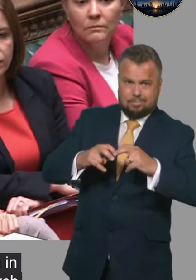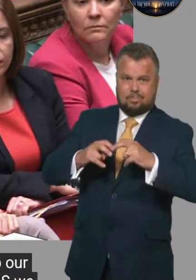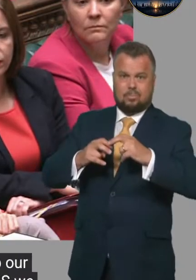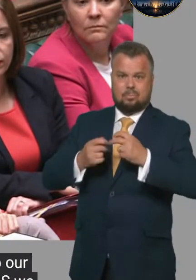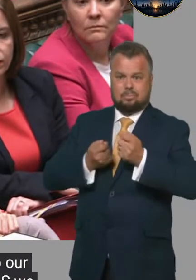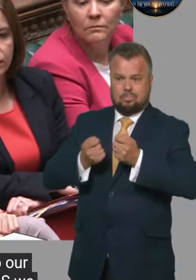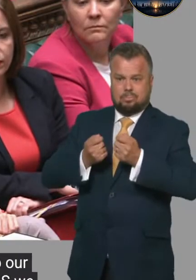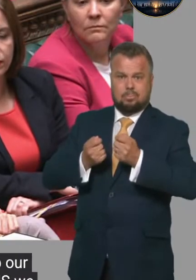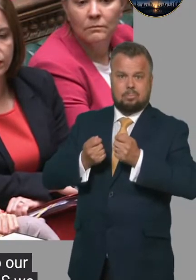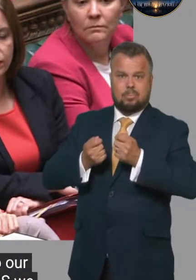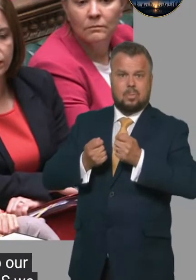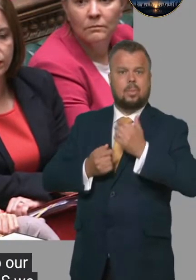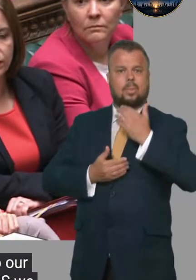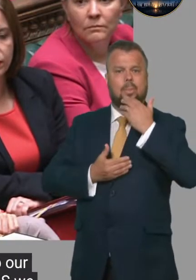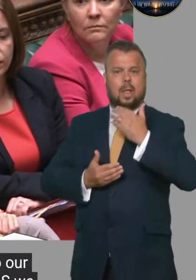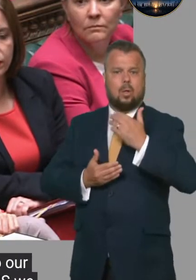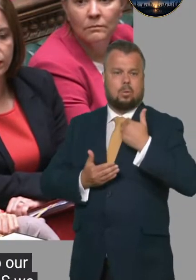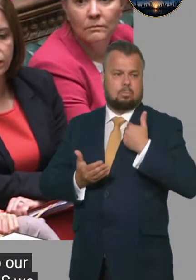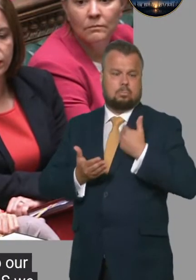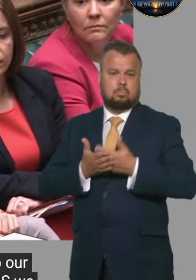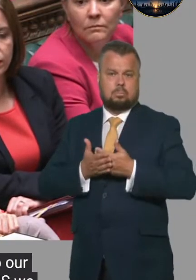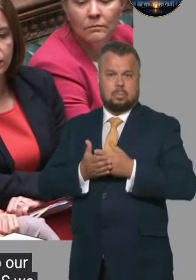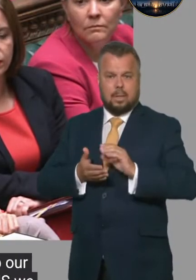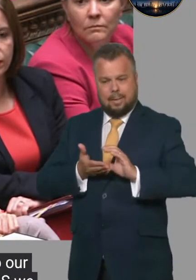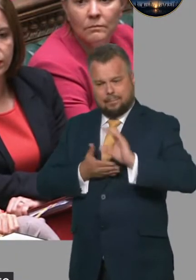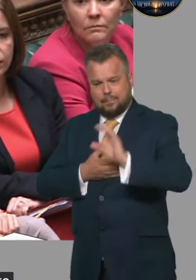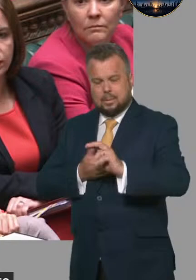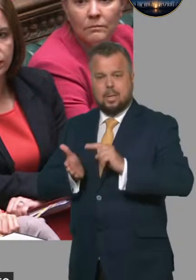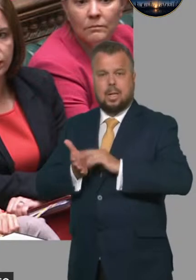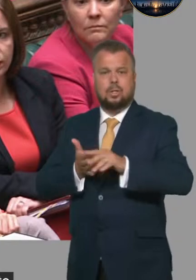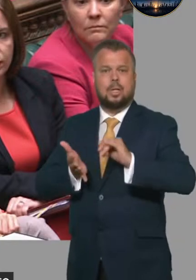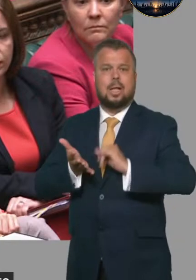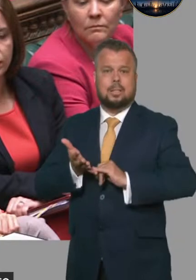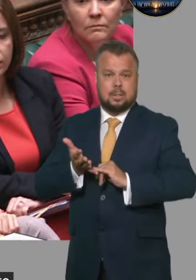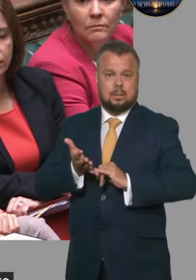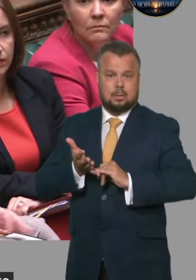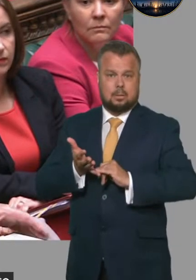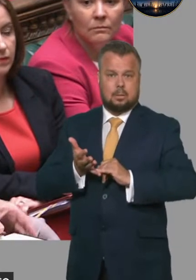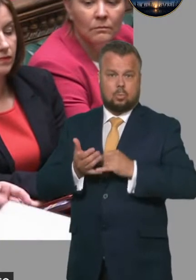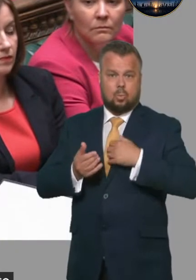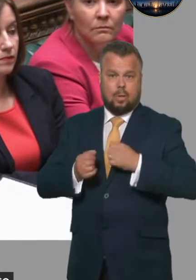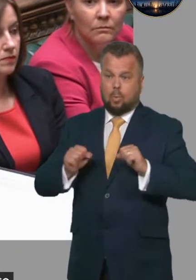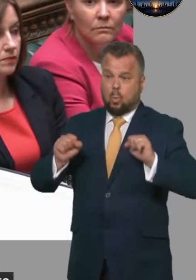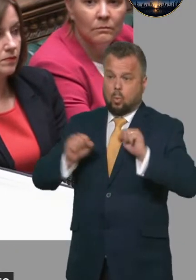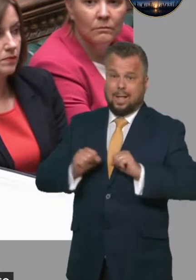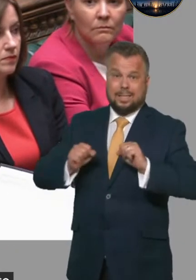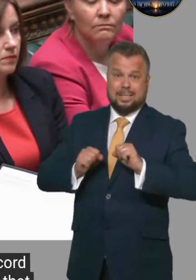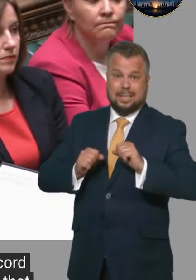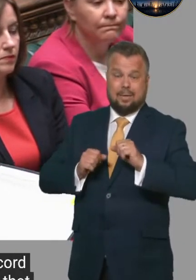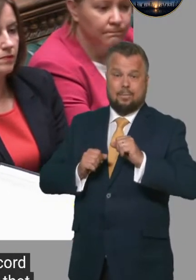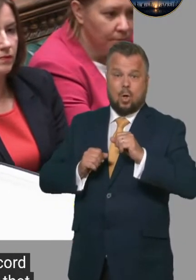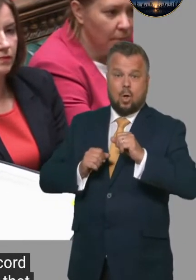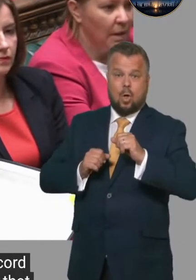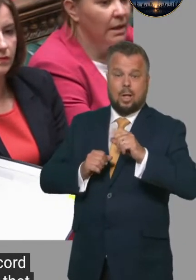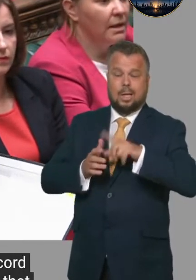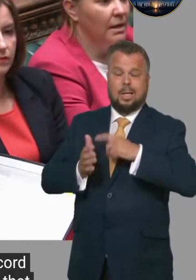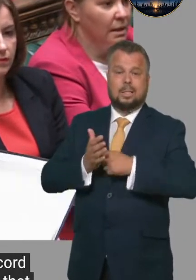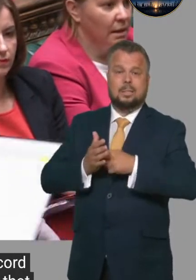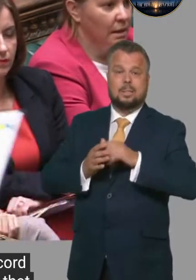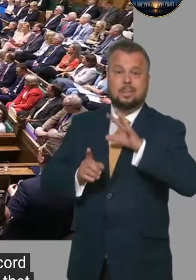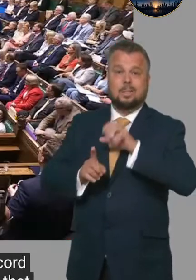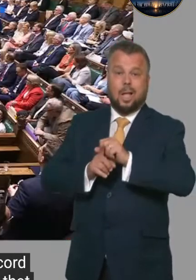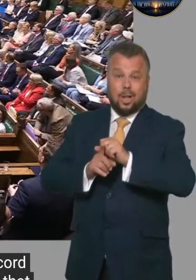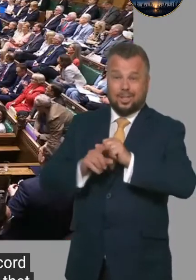in his constituency, waiting lists in his local care board are down by 40,000. That's thanks to a Labour government and Labour